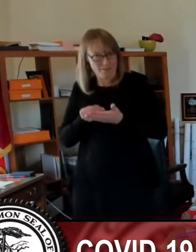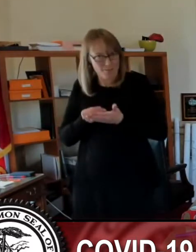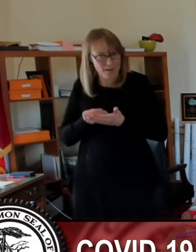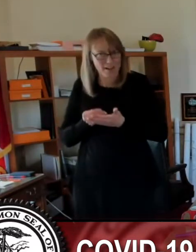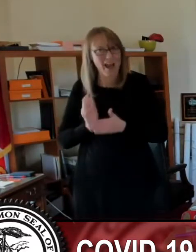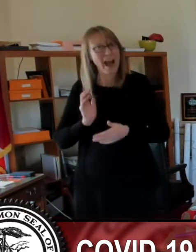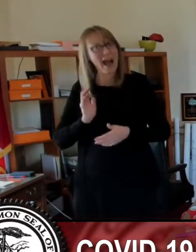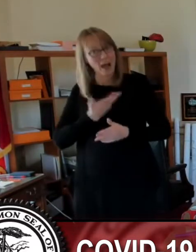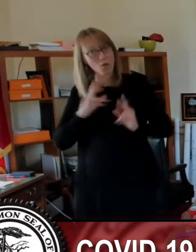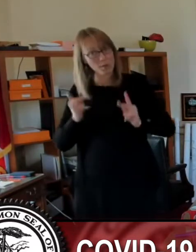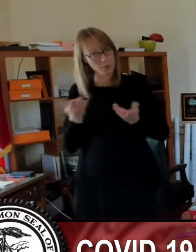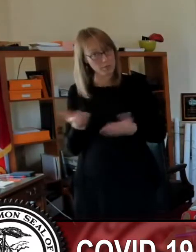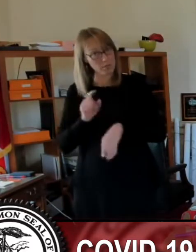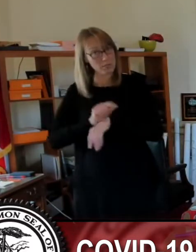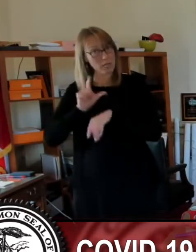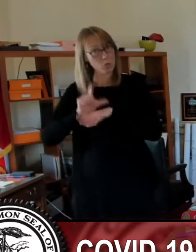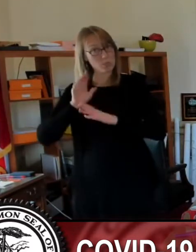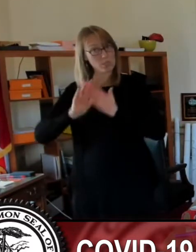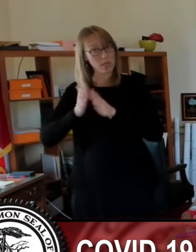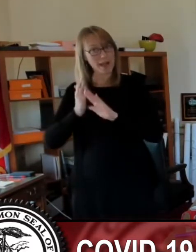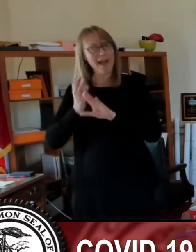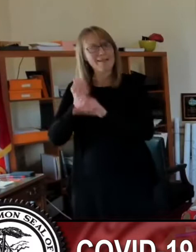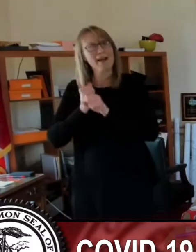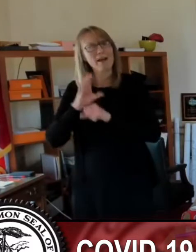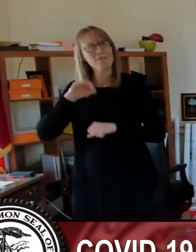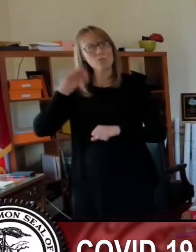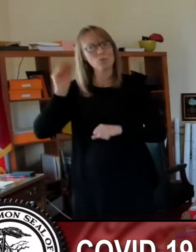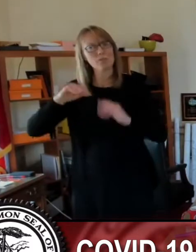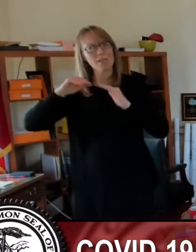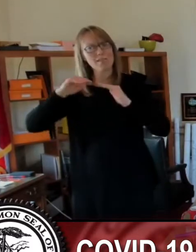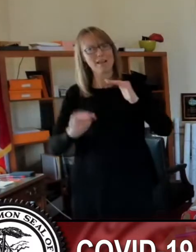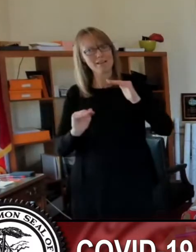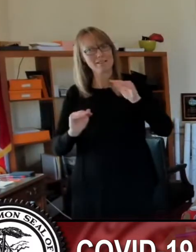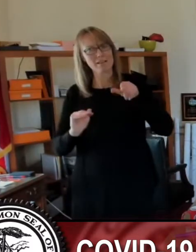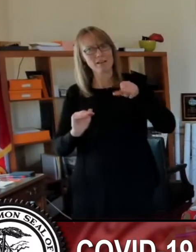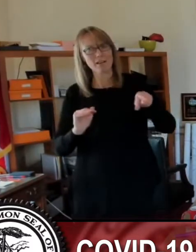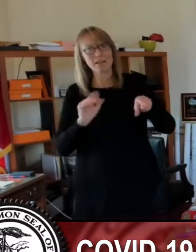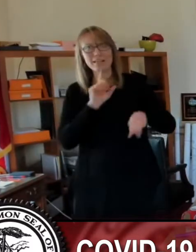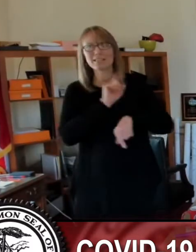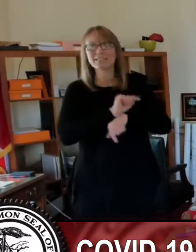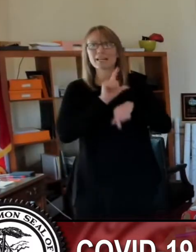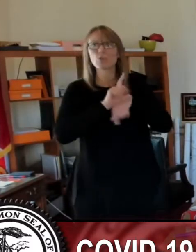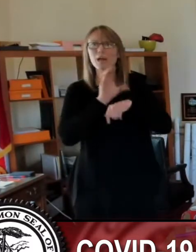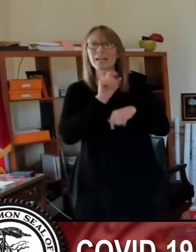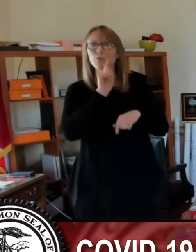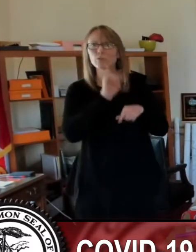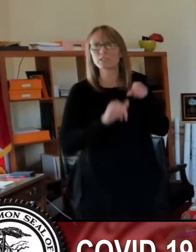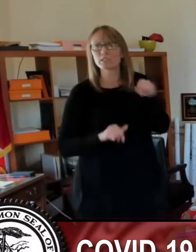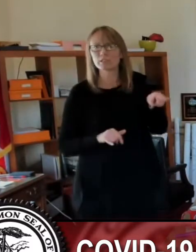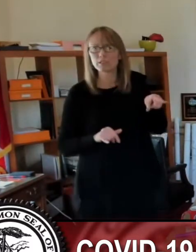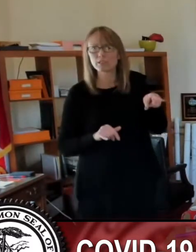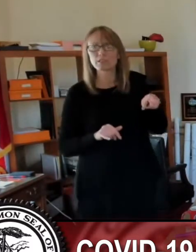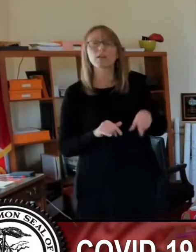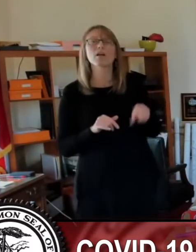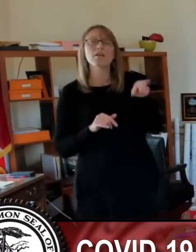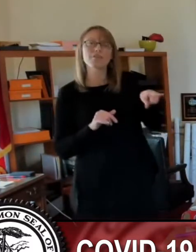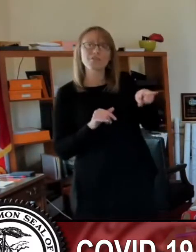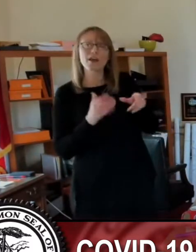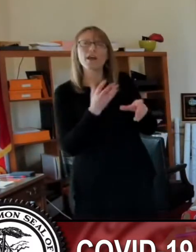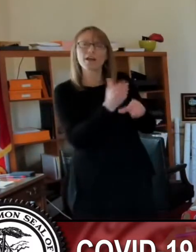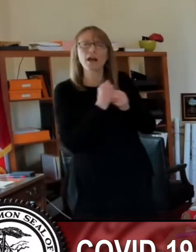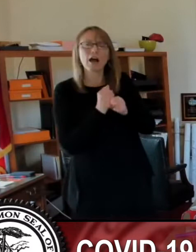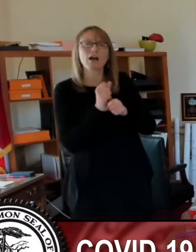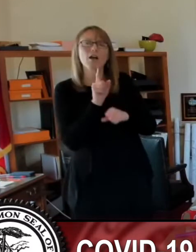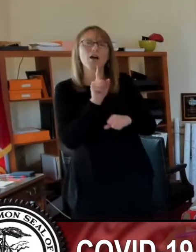50% less than St. Louis County residents. Let me give you the numbers. St. Louis County got about $175